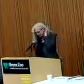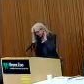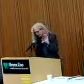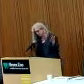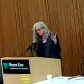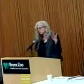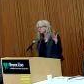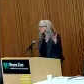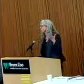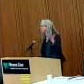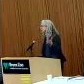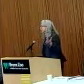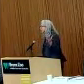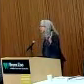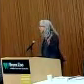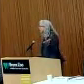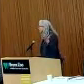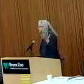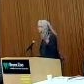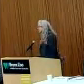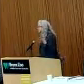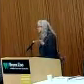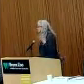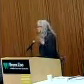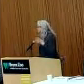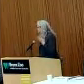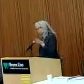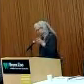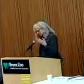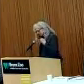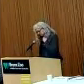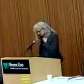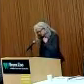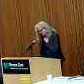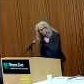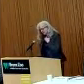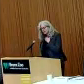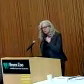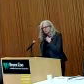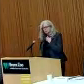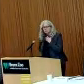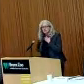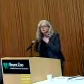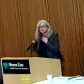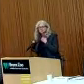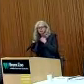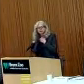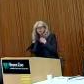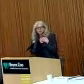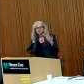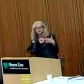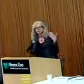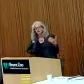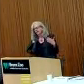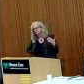through the data sort of what's happening at all at different stages along the process and we used the the more recent expanded